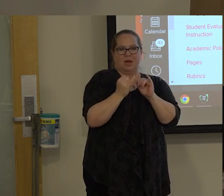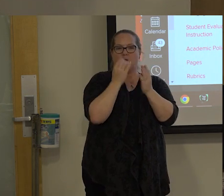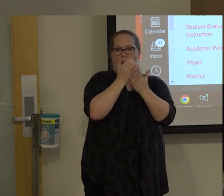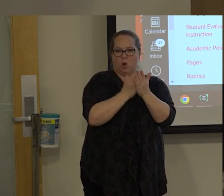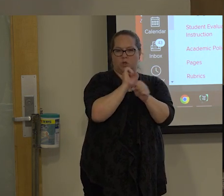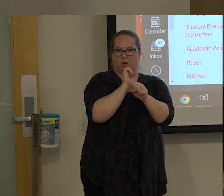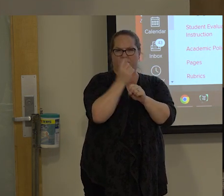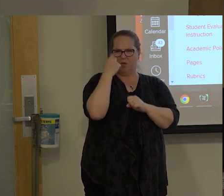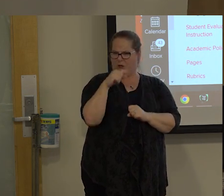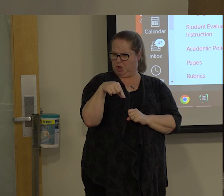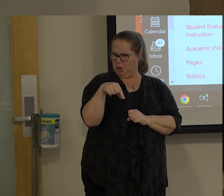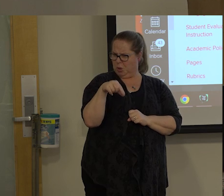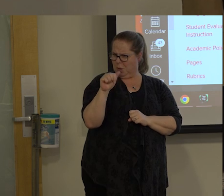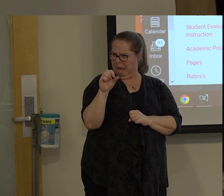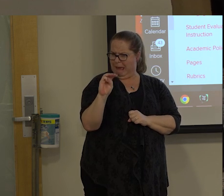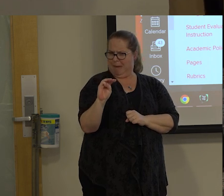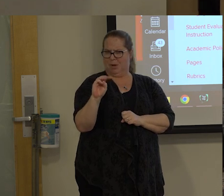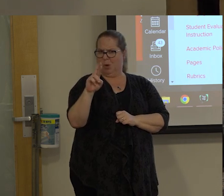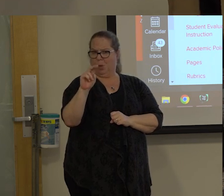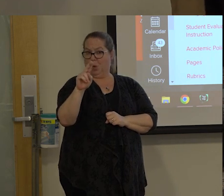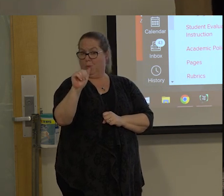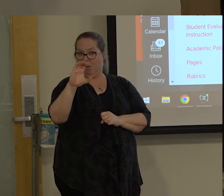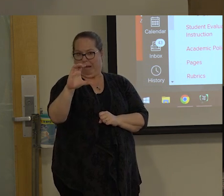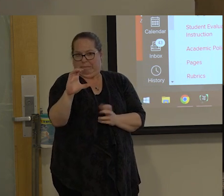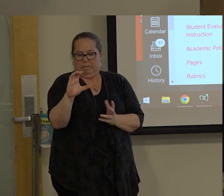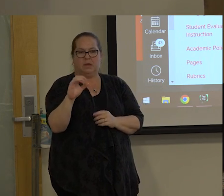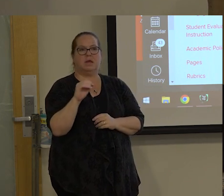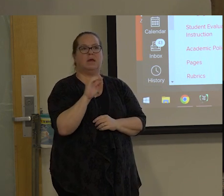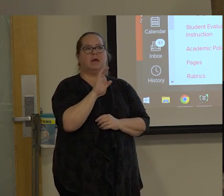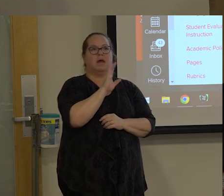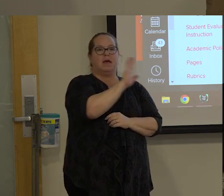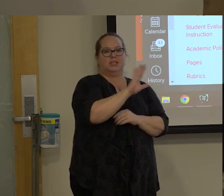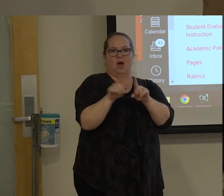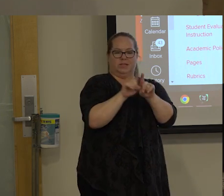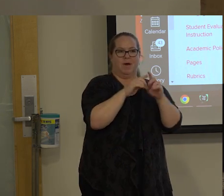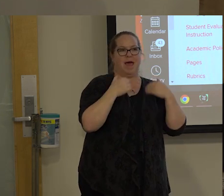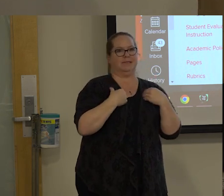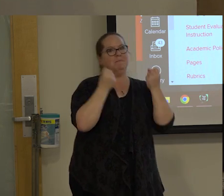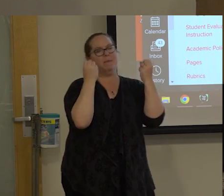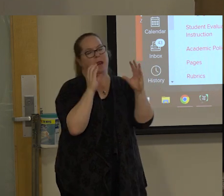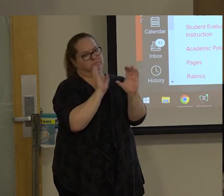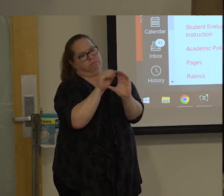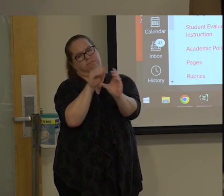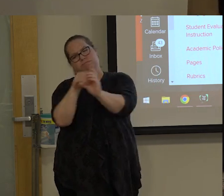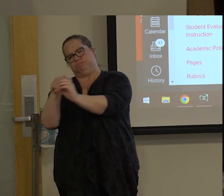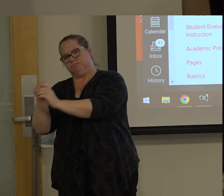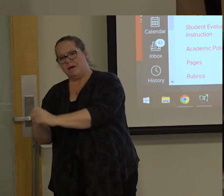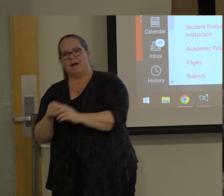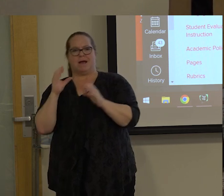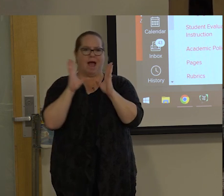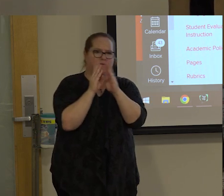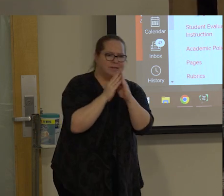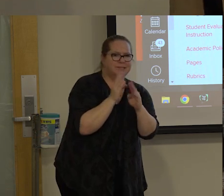QM rubric. These endorsements, along with a number of trainings and participation in conferences and colloquia, has given Julie